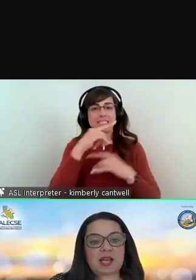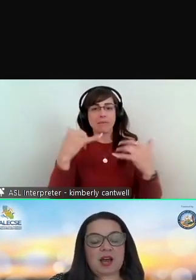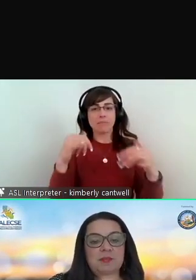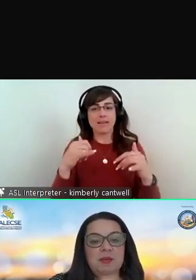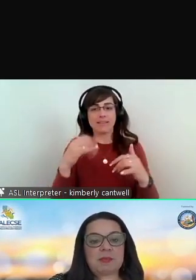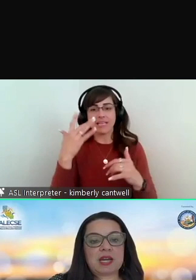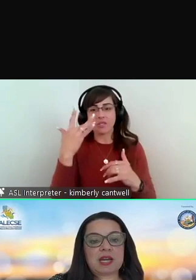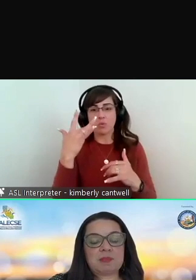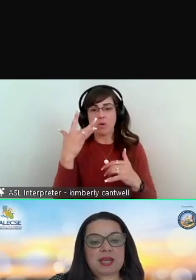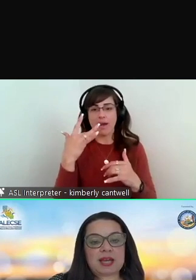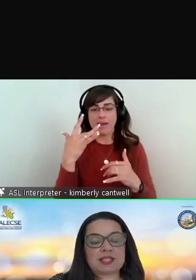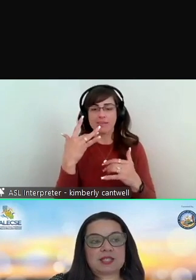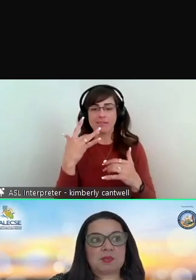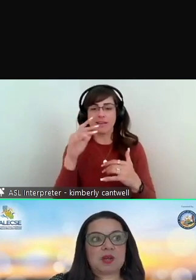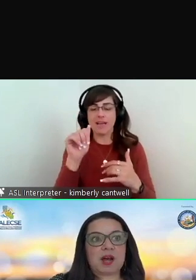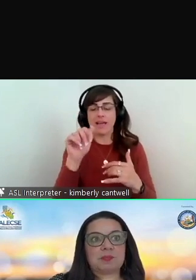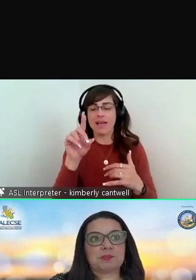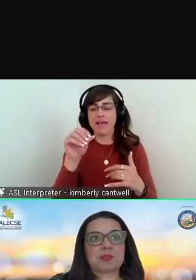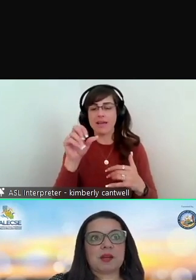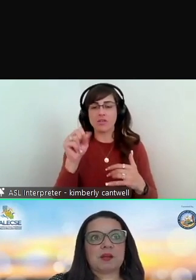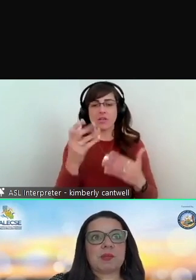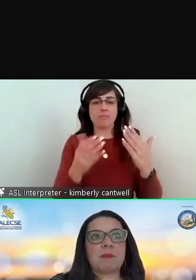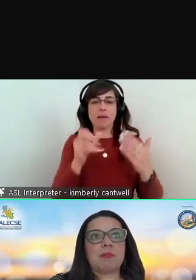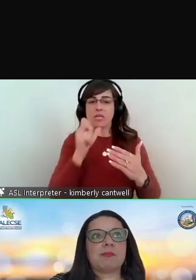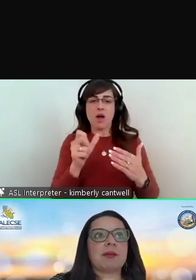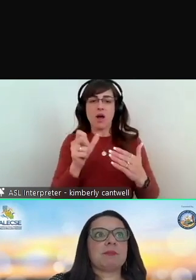ADOS may not be as